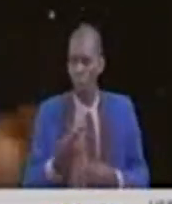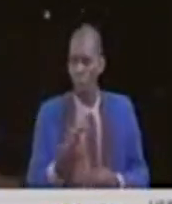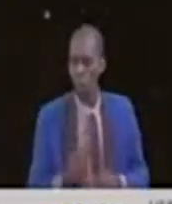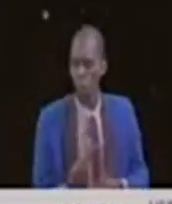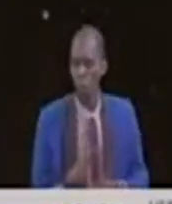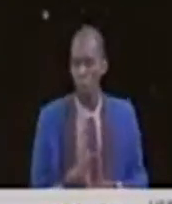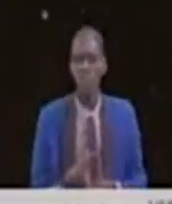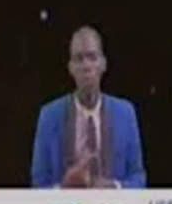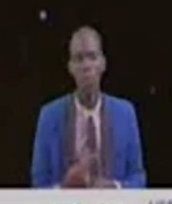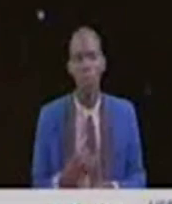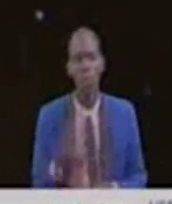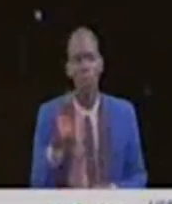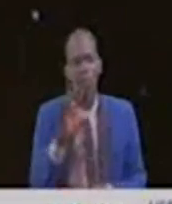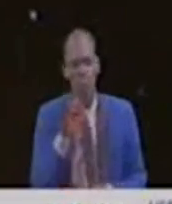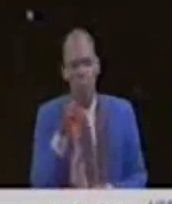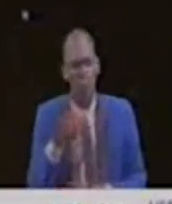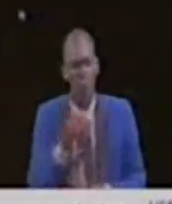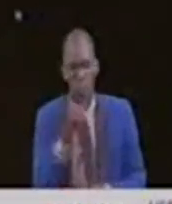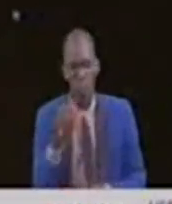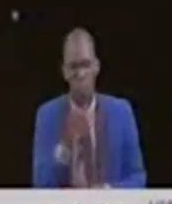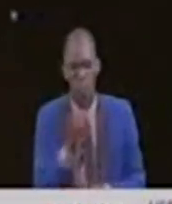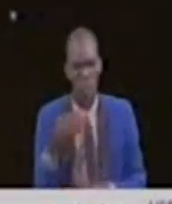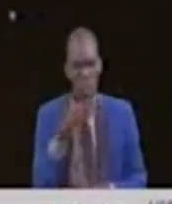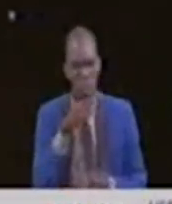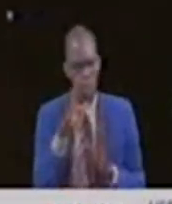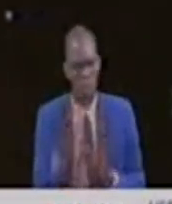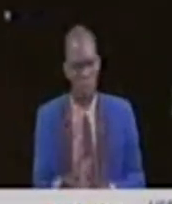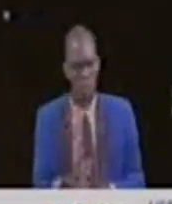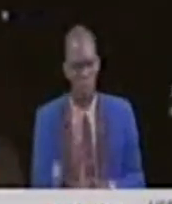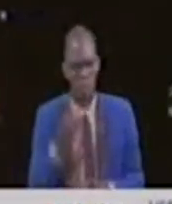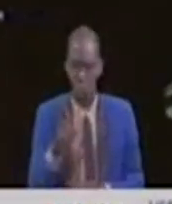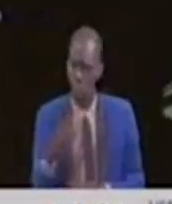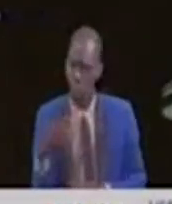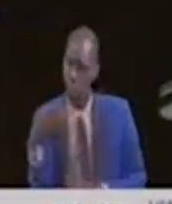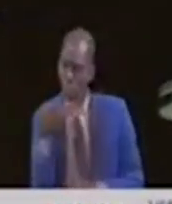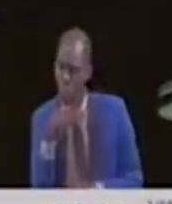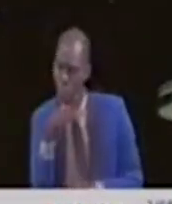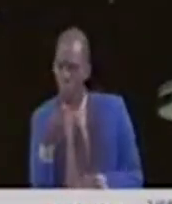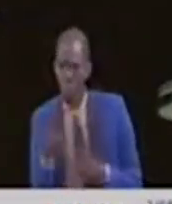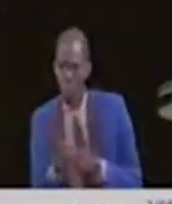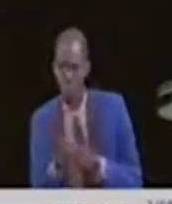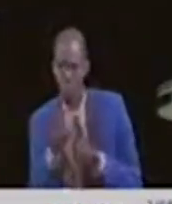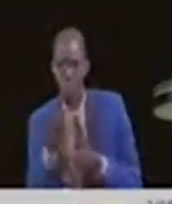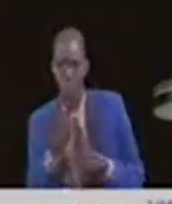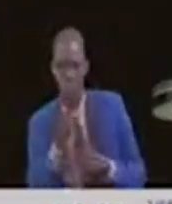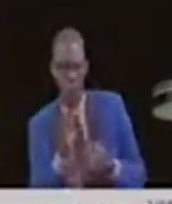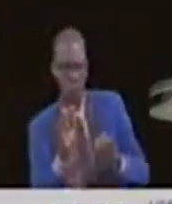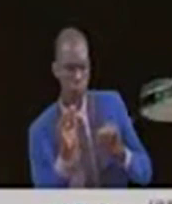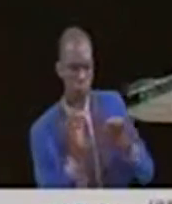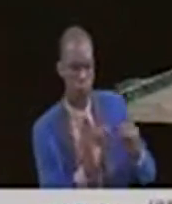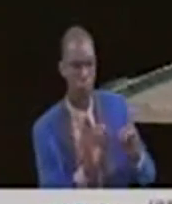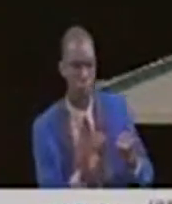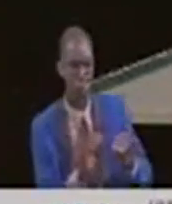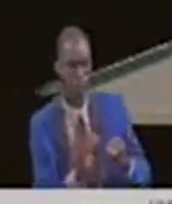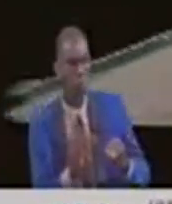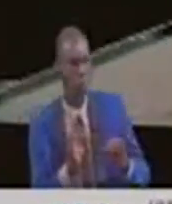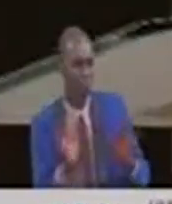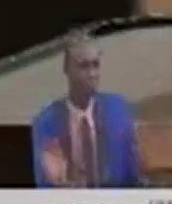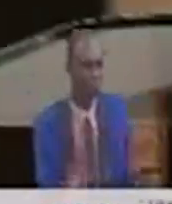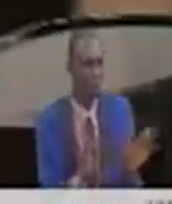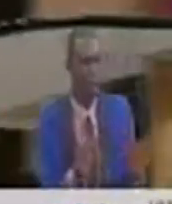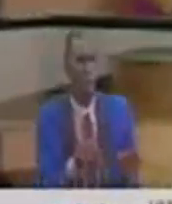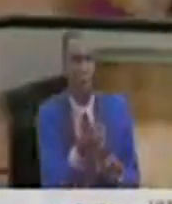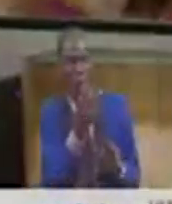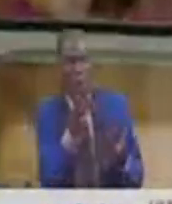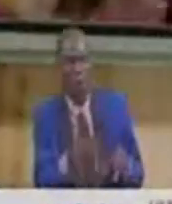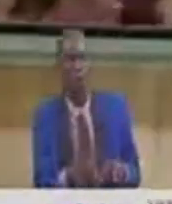you're covering up the lie, and you're influencing another person to cover up the lie. But please